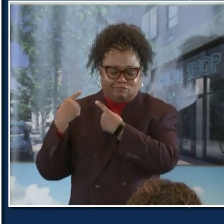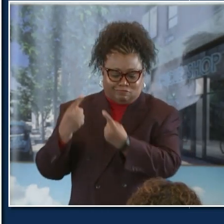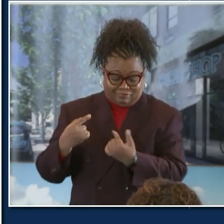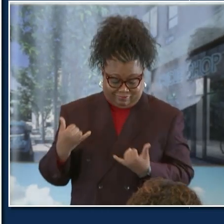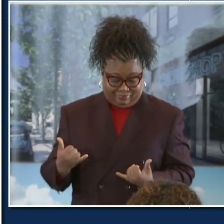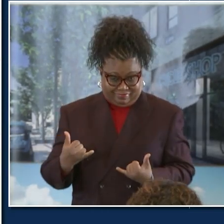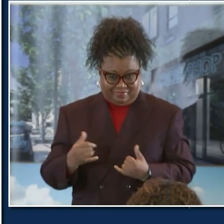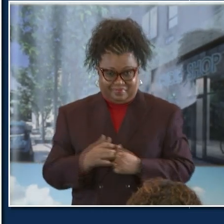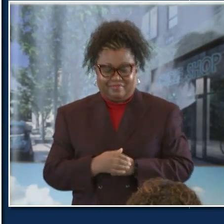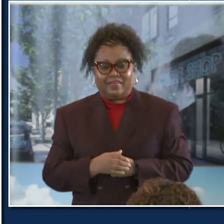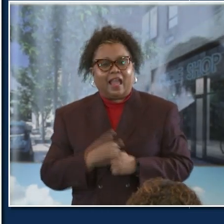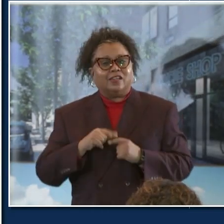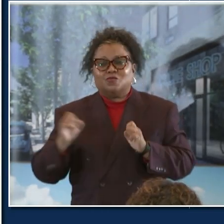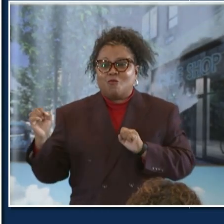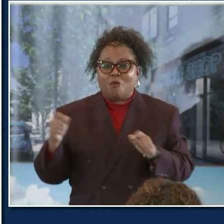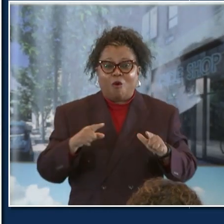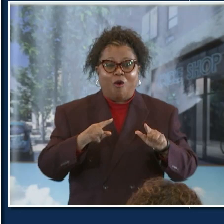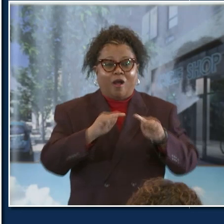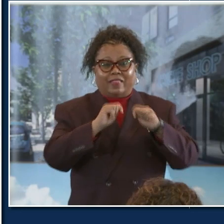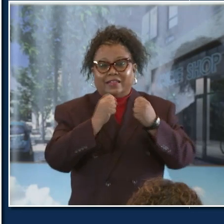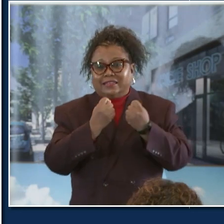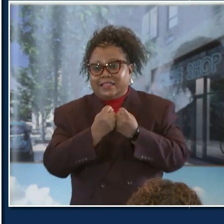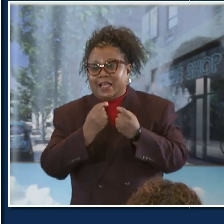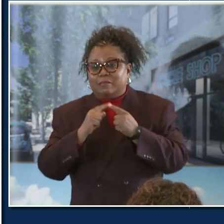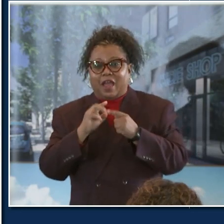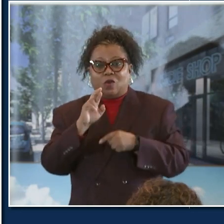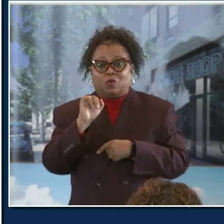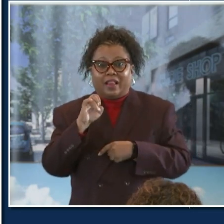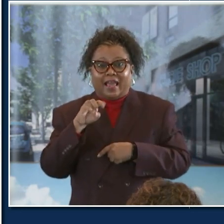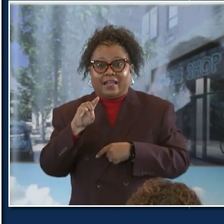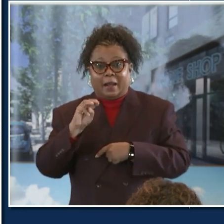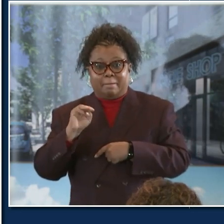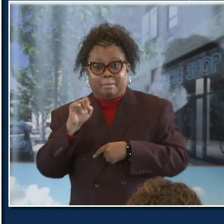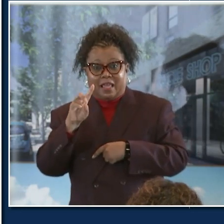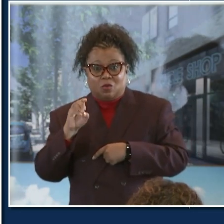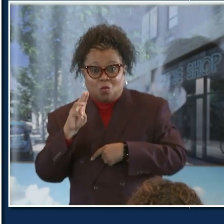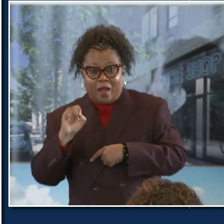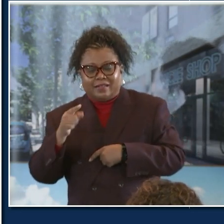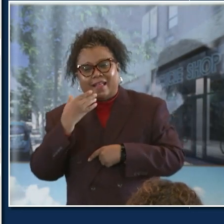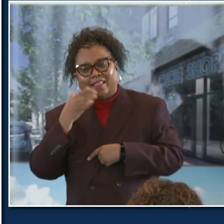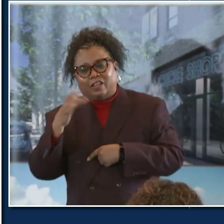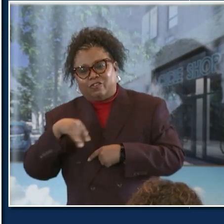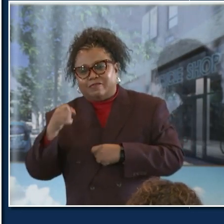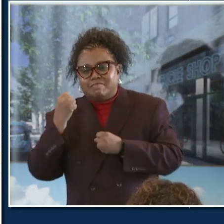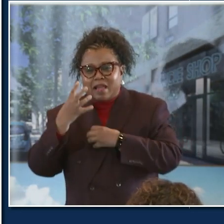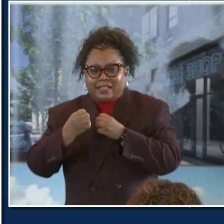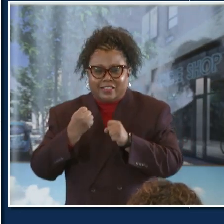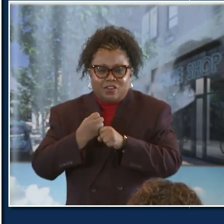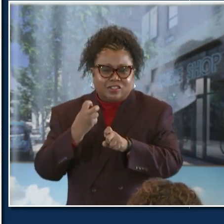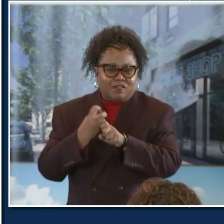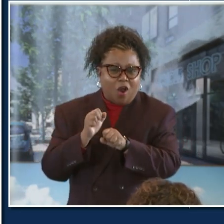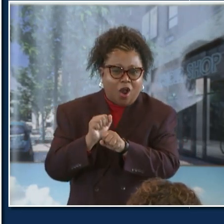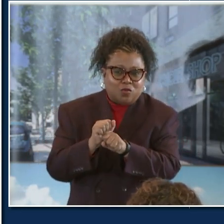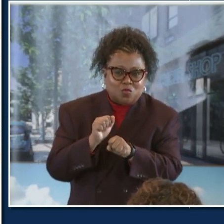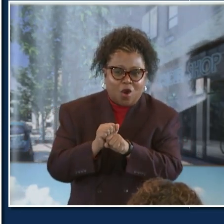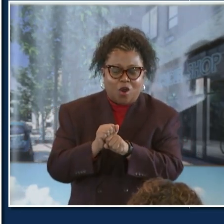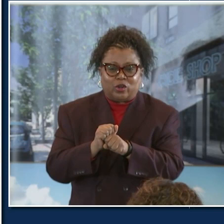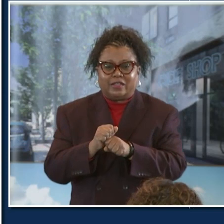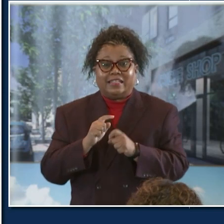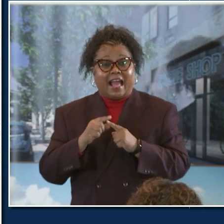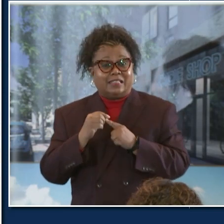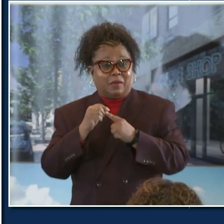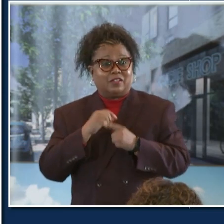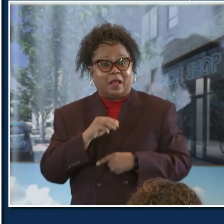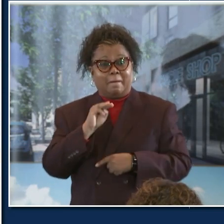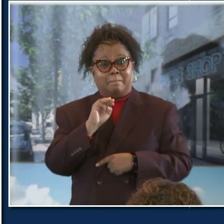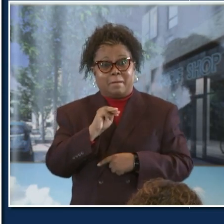fruition. And to all the team at Related Midwest, thank you for your years of hard work, especially